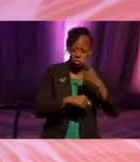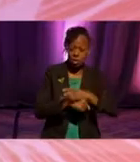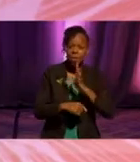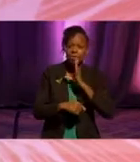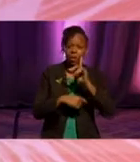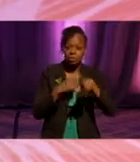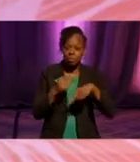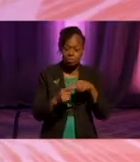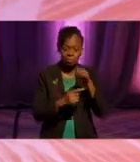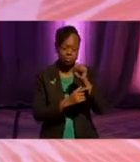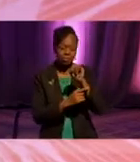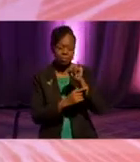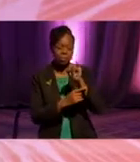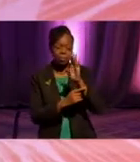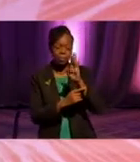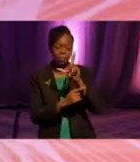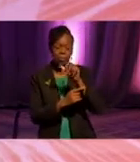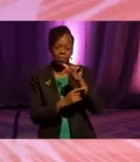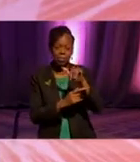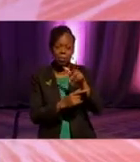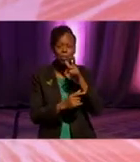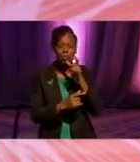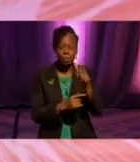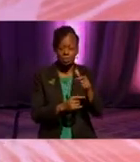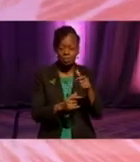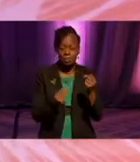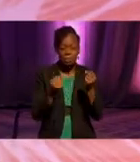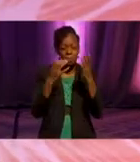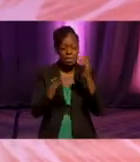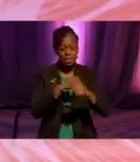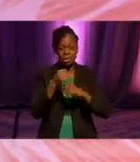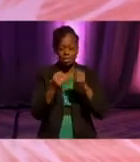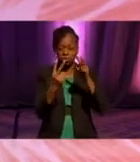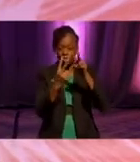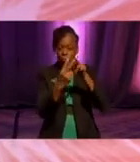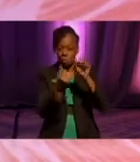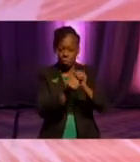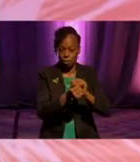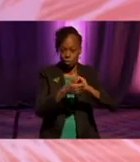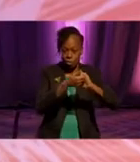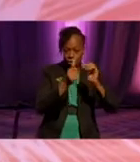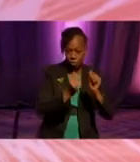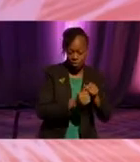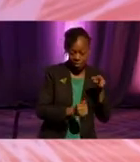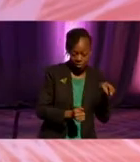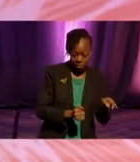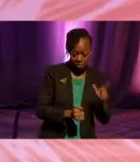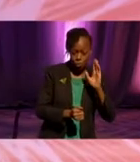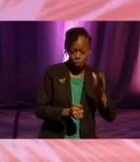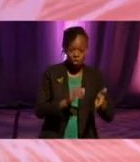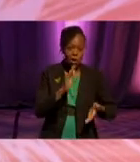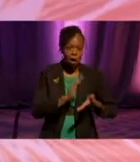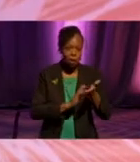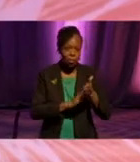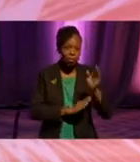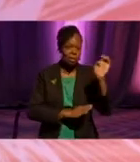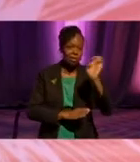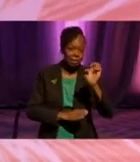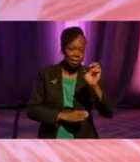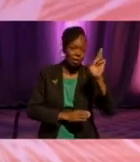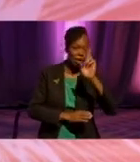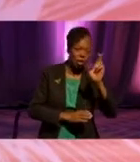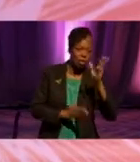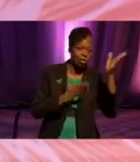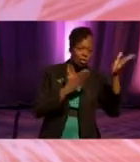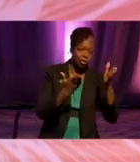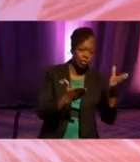Center for many, many years, is going to operate the emergency services